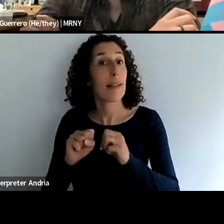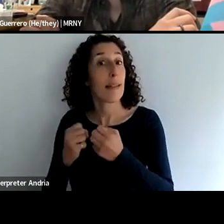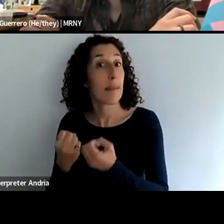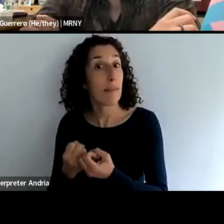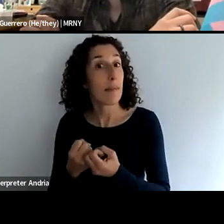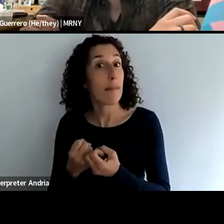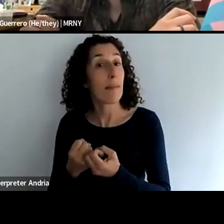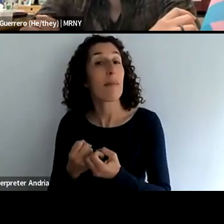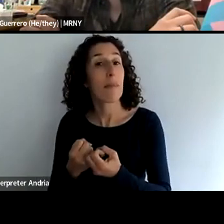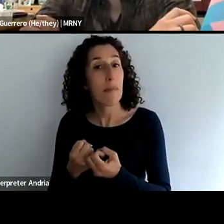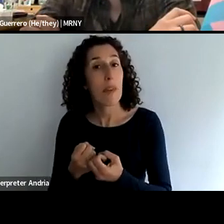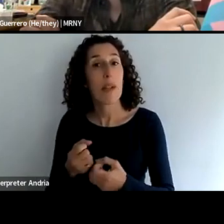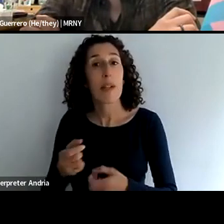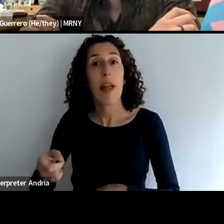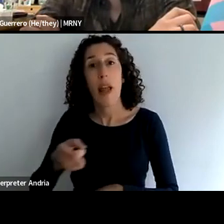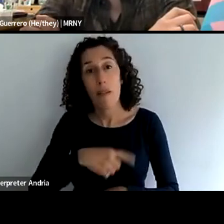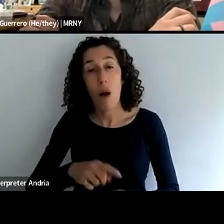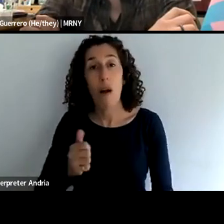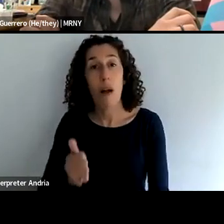have gotten us to where we are. So